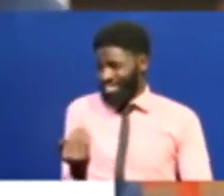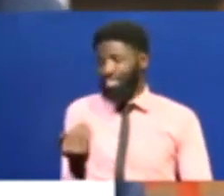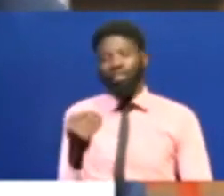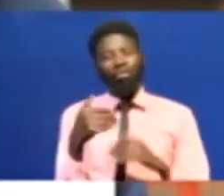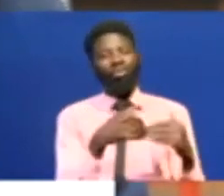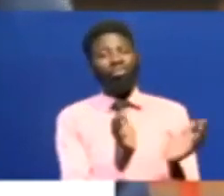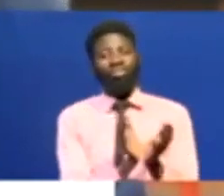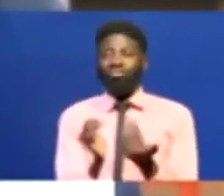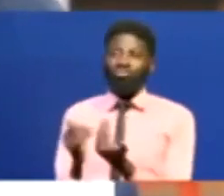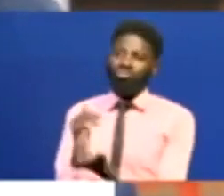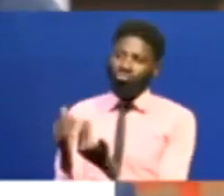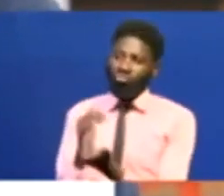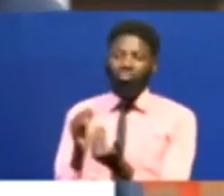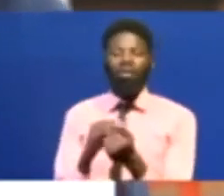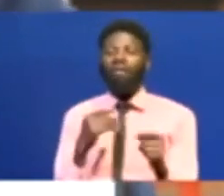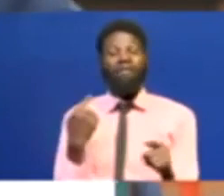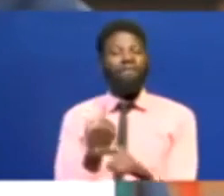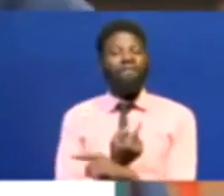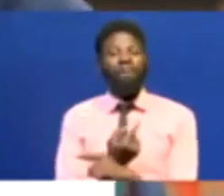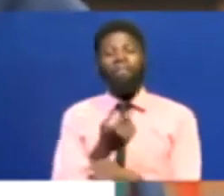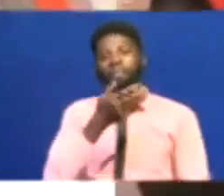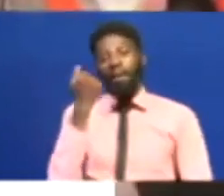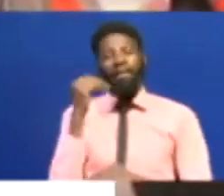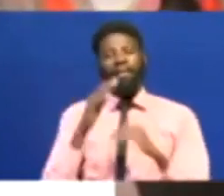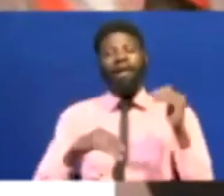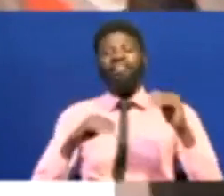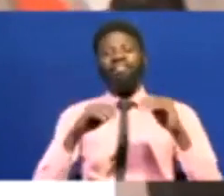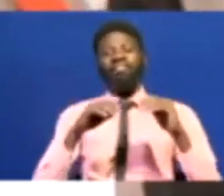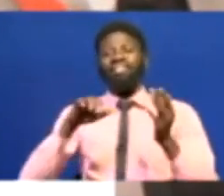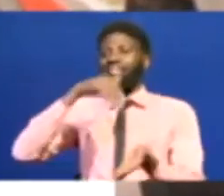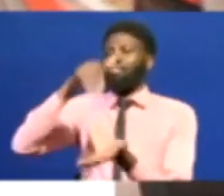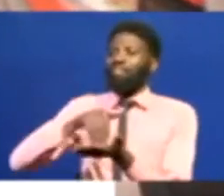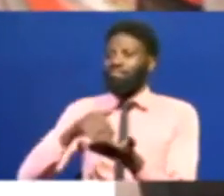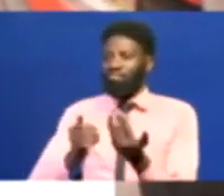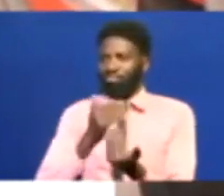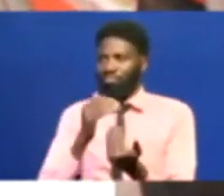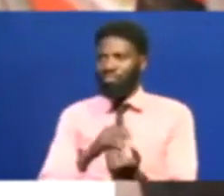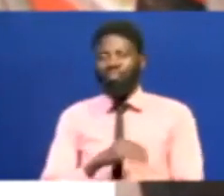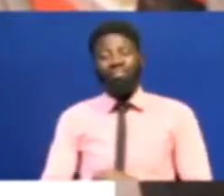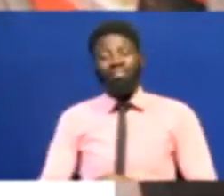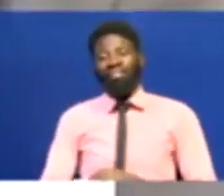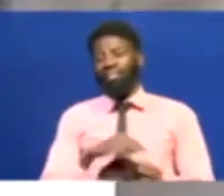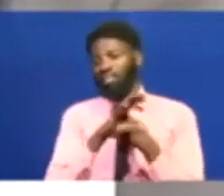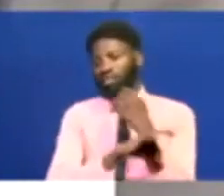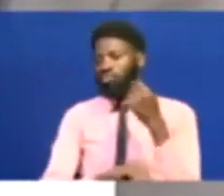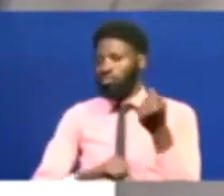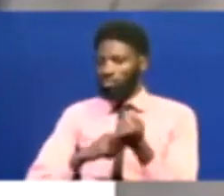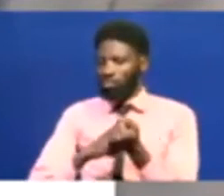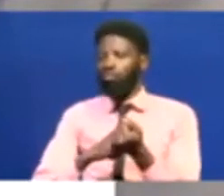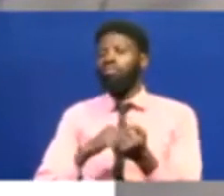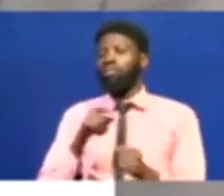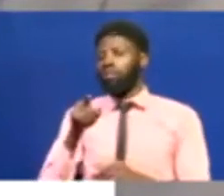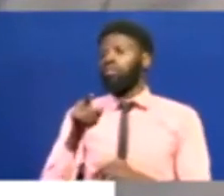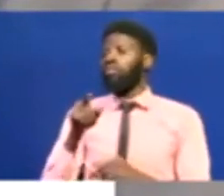jamii kuna tofauti kushinda kurewa na institution. The country is embarking residential care for children to families, and